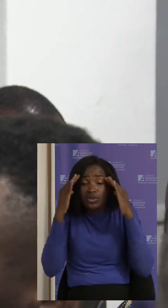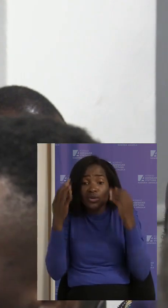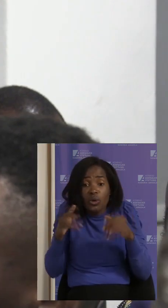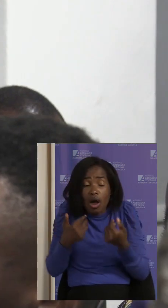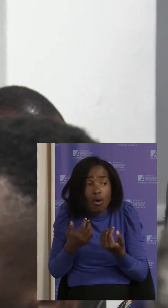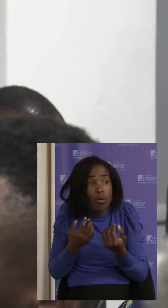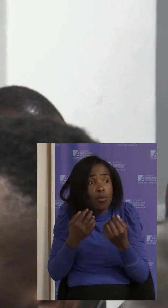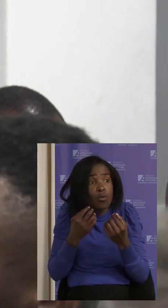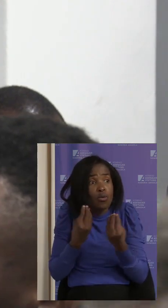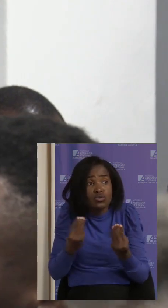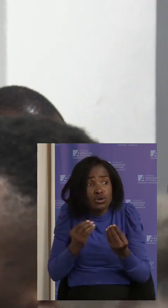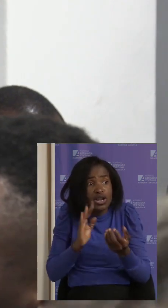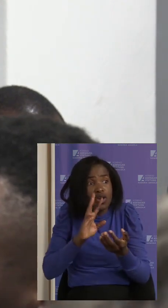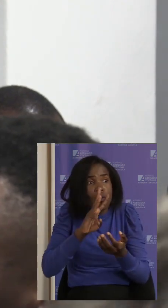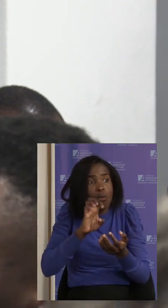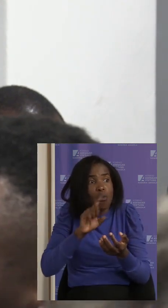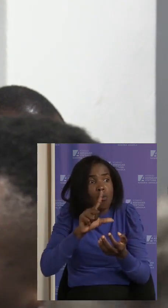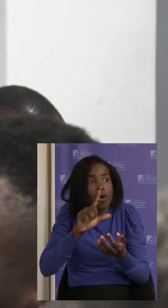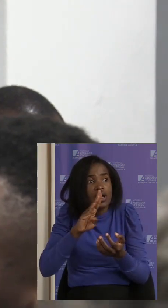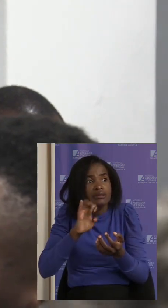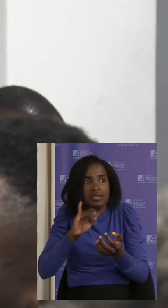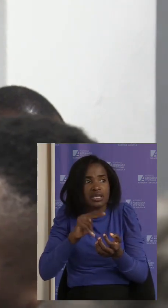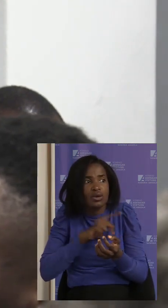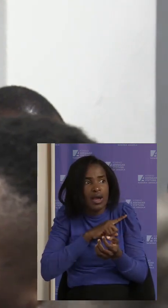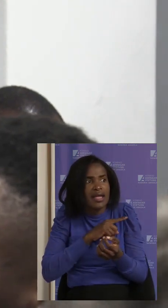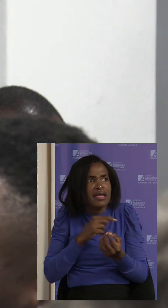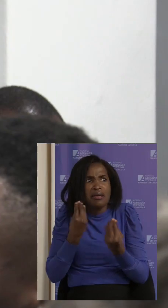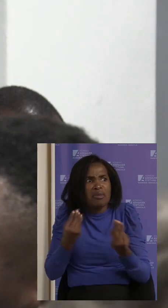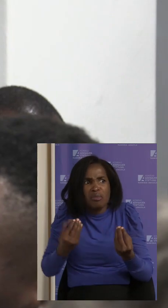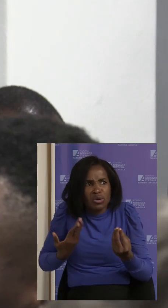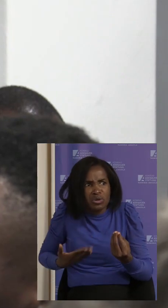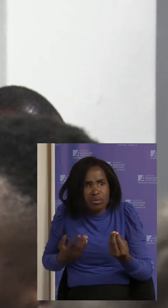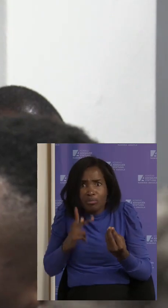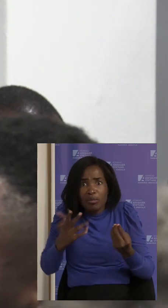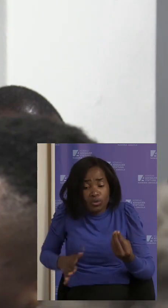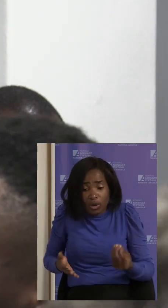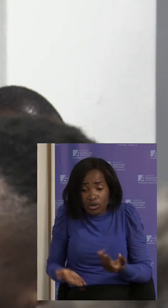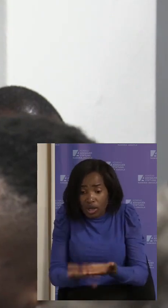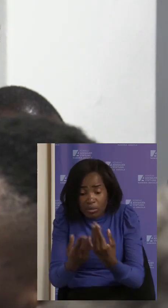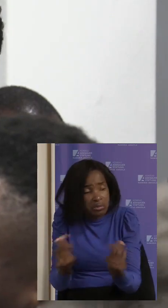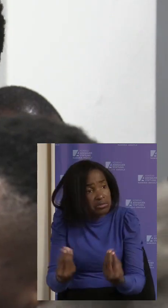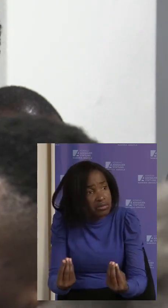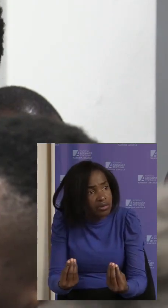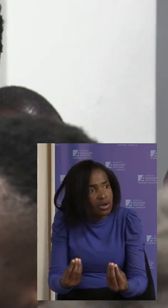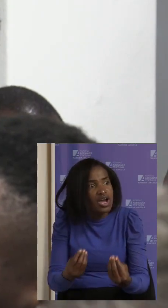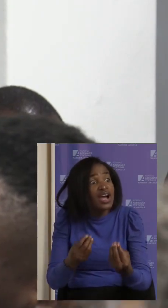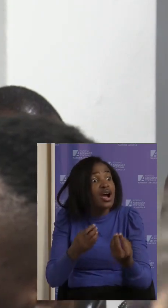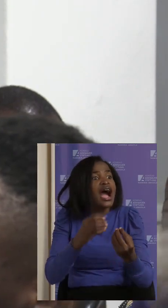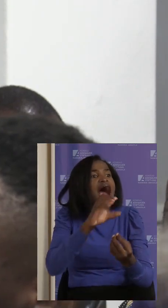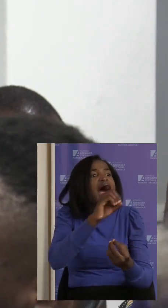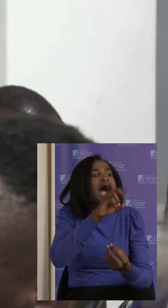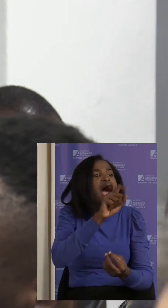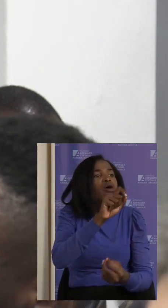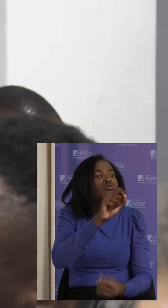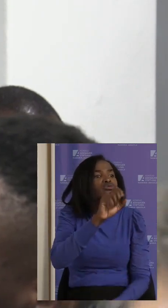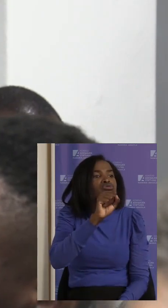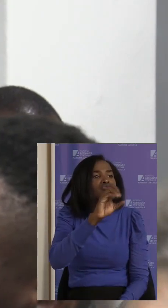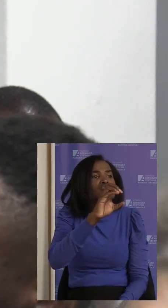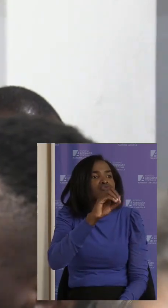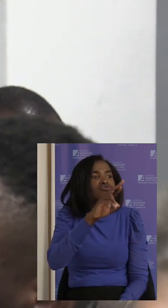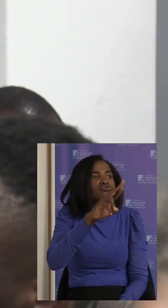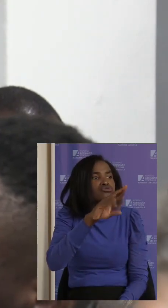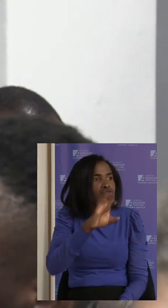spirit, people don't want to deal with the children. And then, when you outsource it, you say, how dare you come